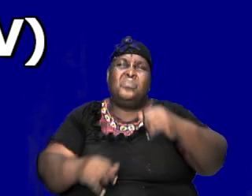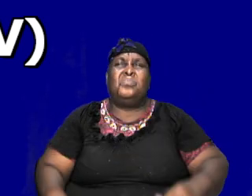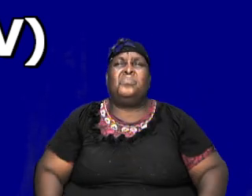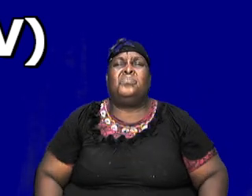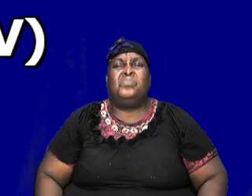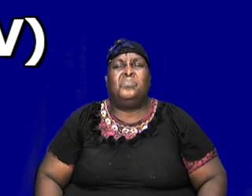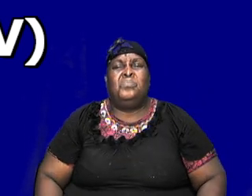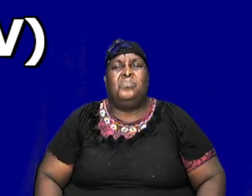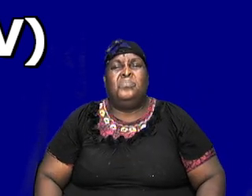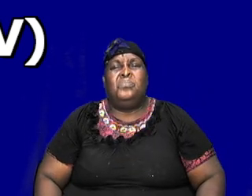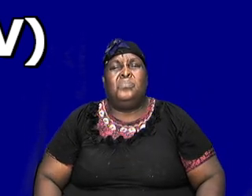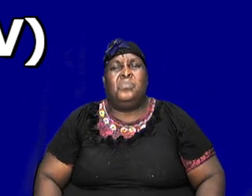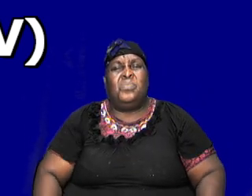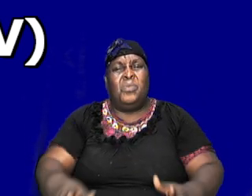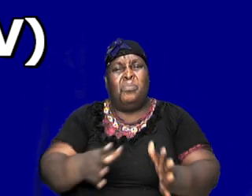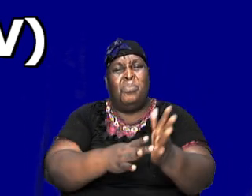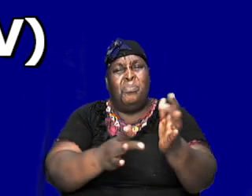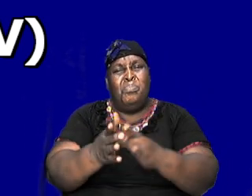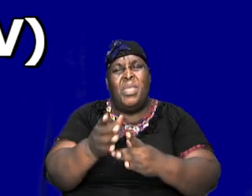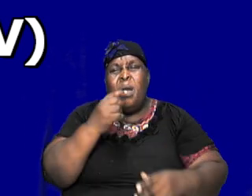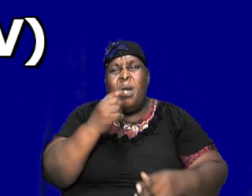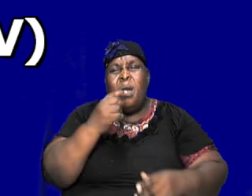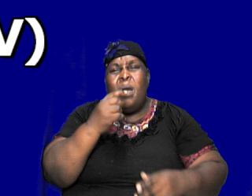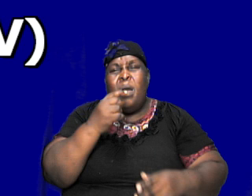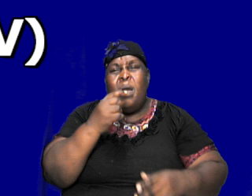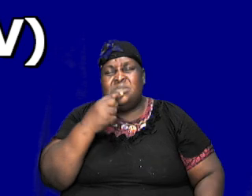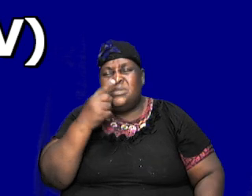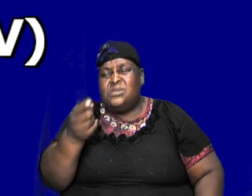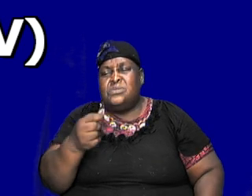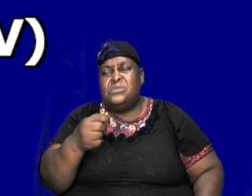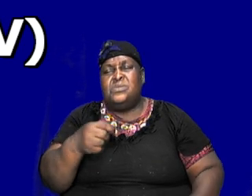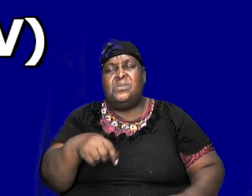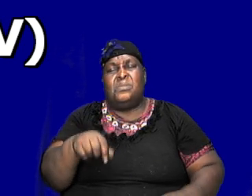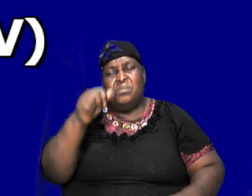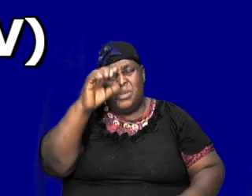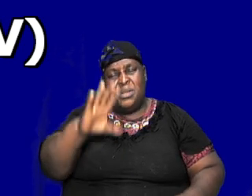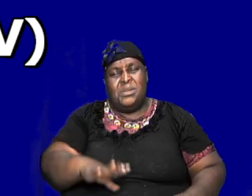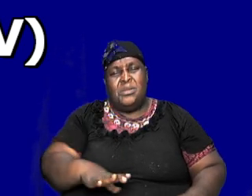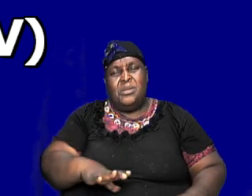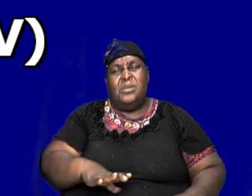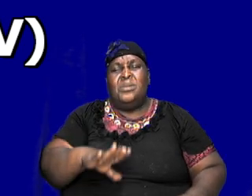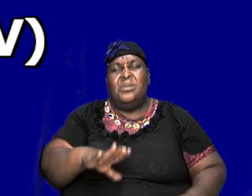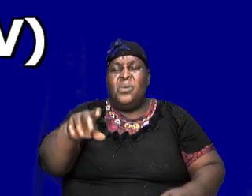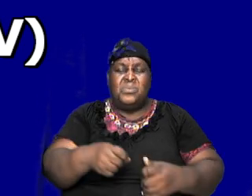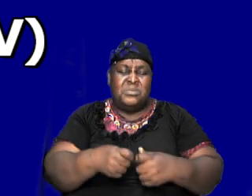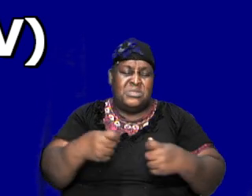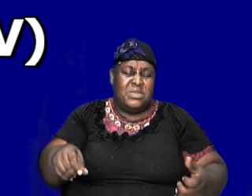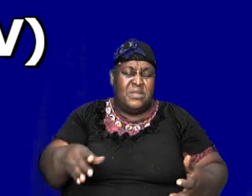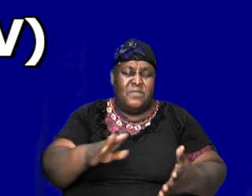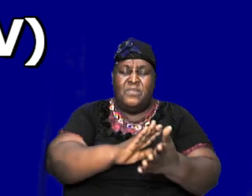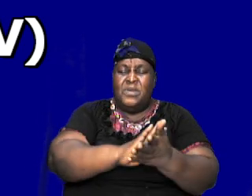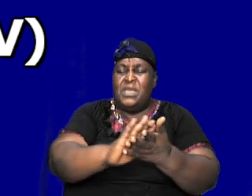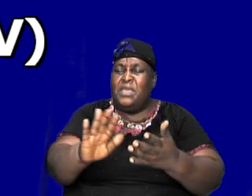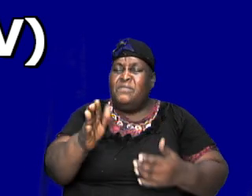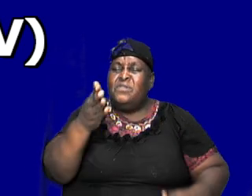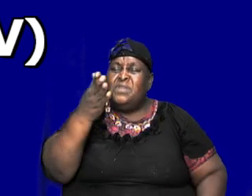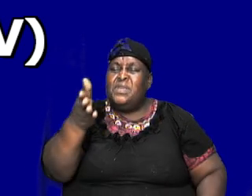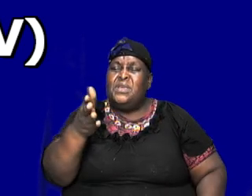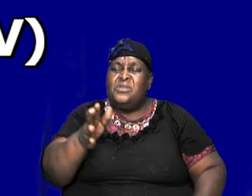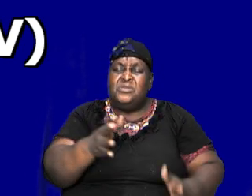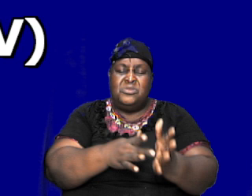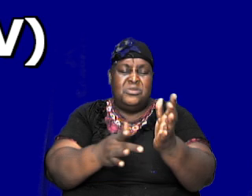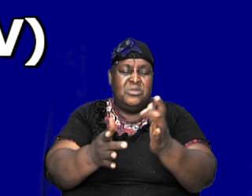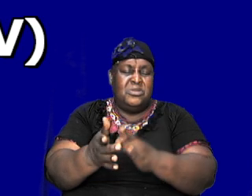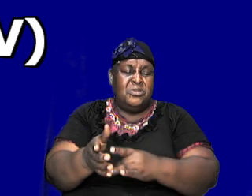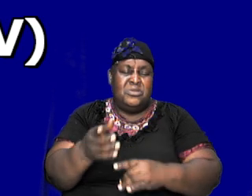You know, the Bible said He said to the man, thy sin be forgiven thee. Jesus looked at the